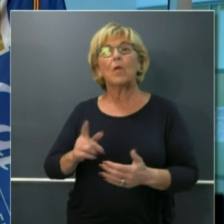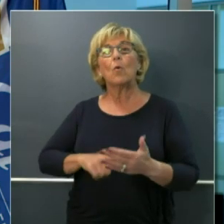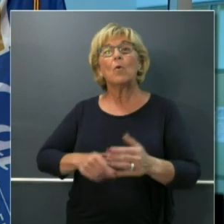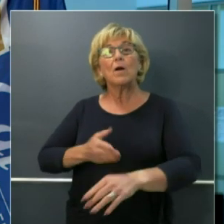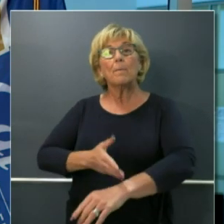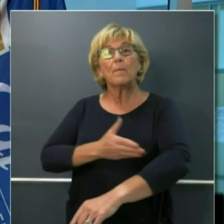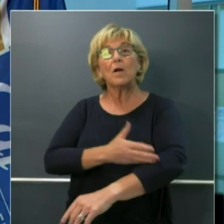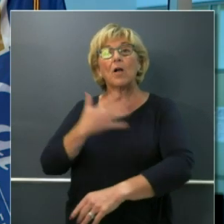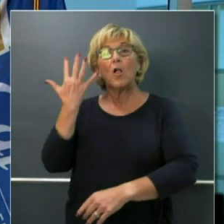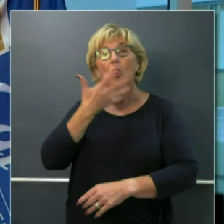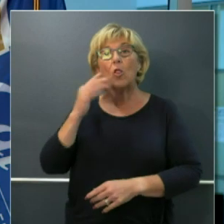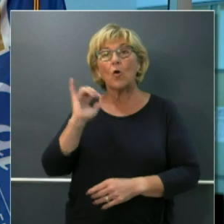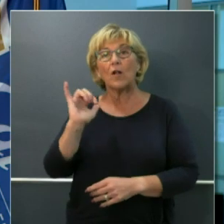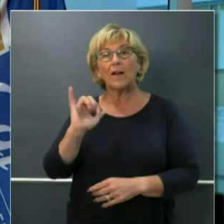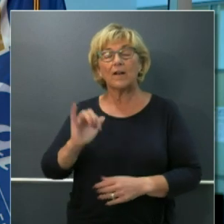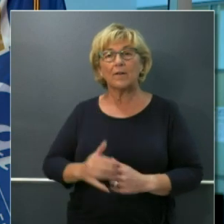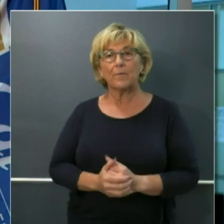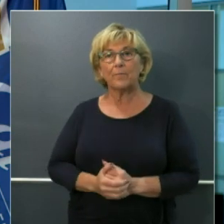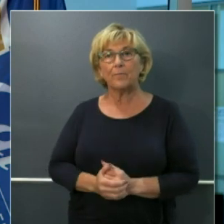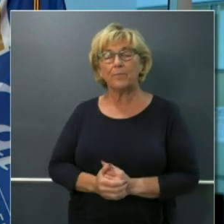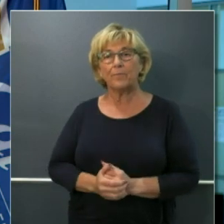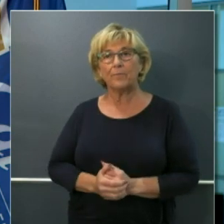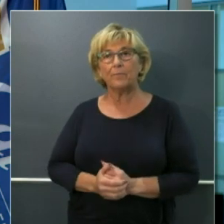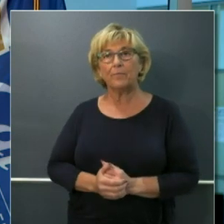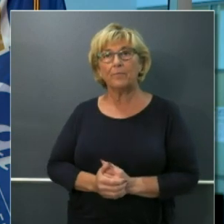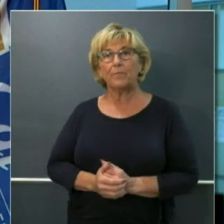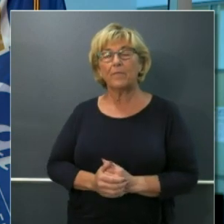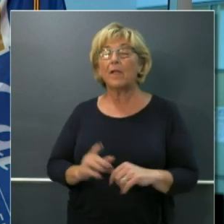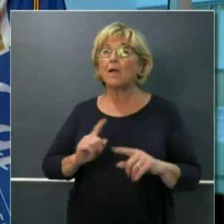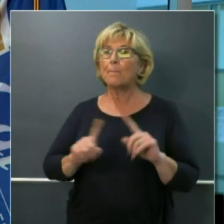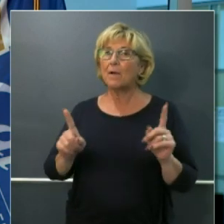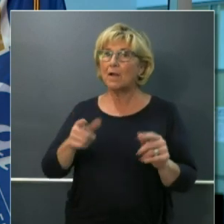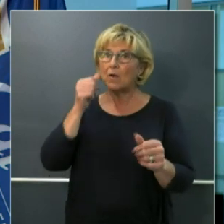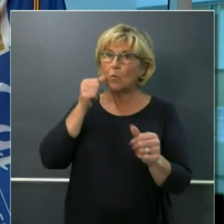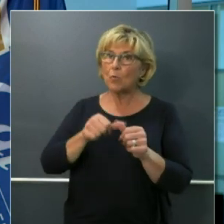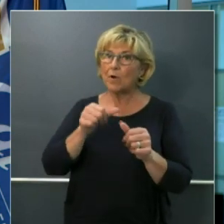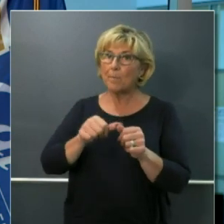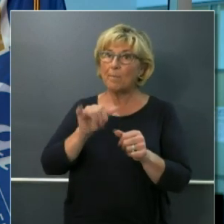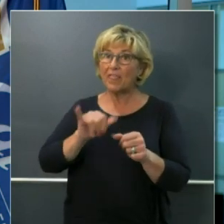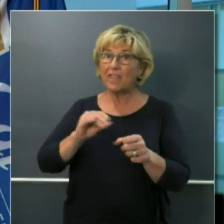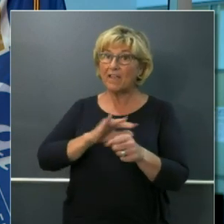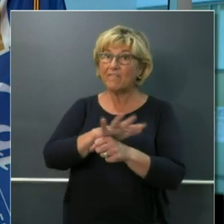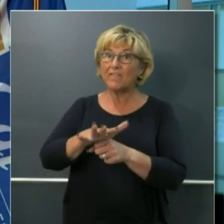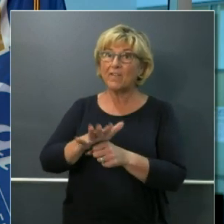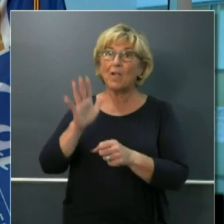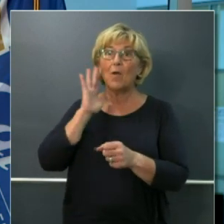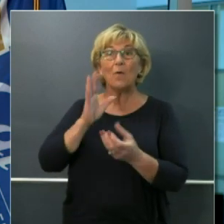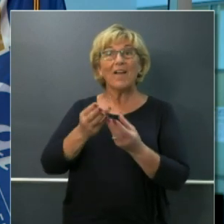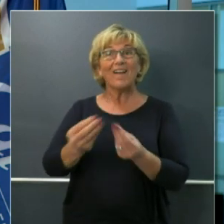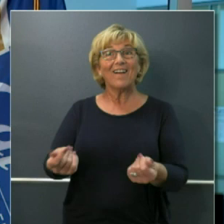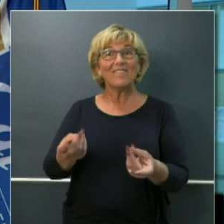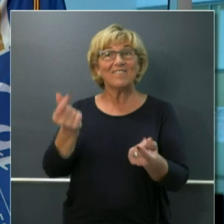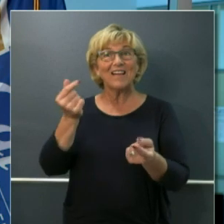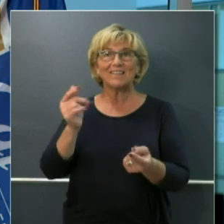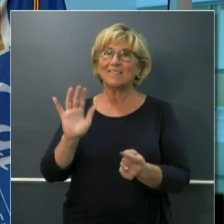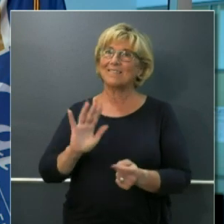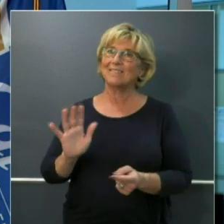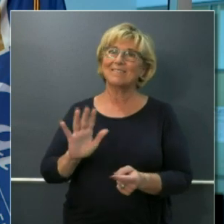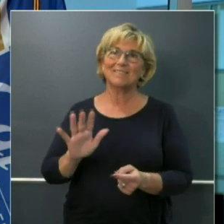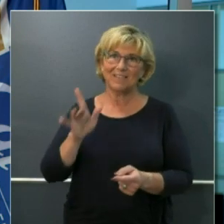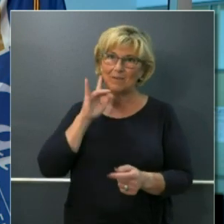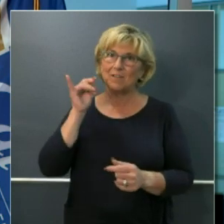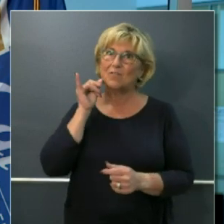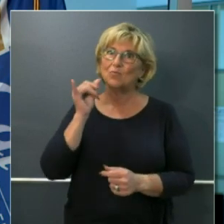like. But a couple of quick reminders. First of all, that COVID-19 is not going away soon. This is going to be a